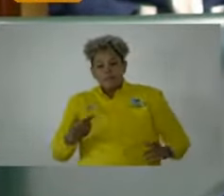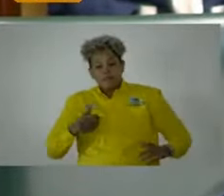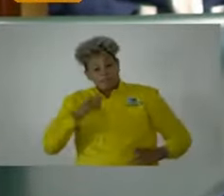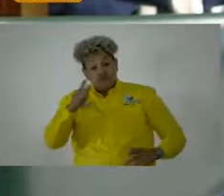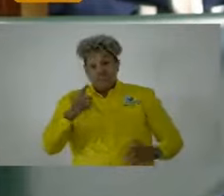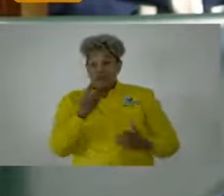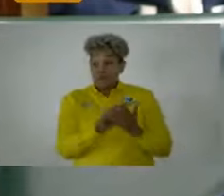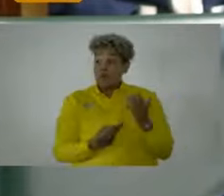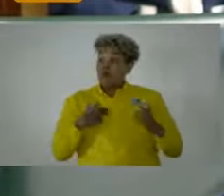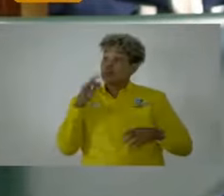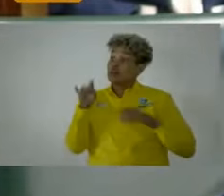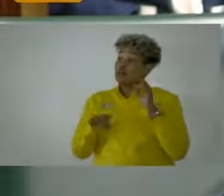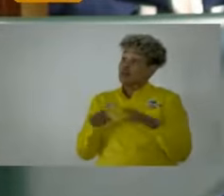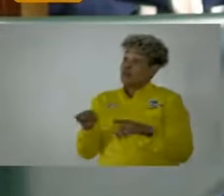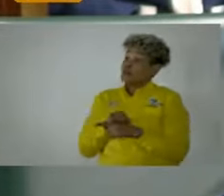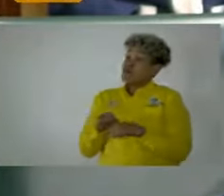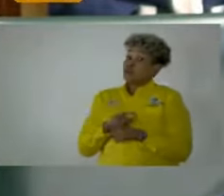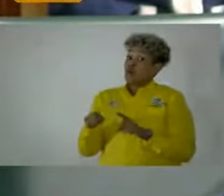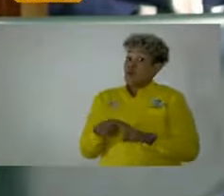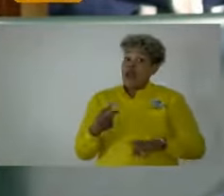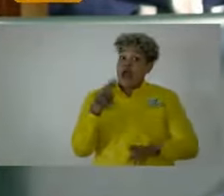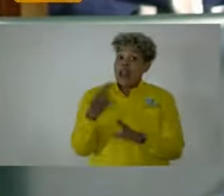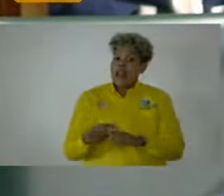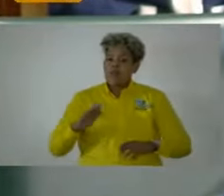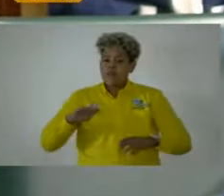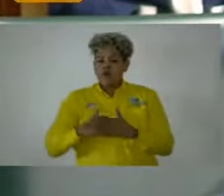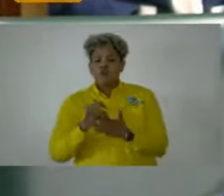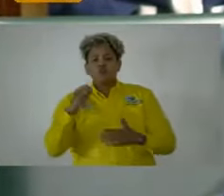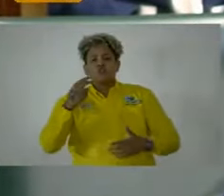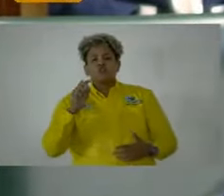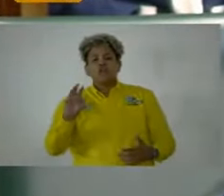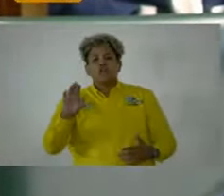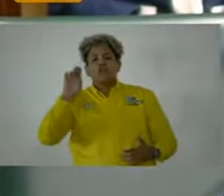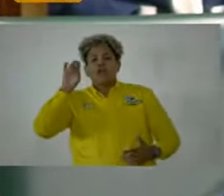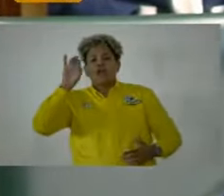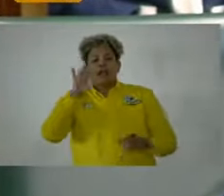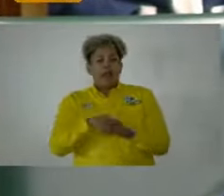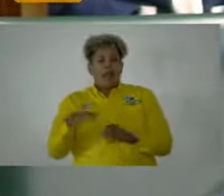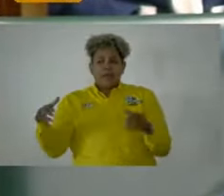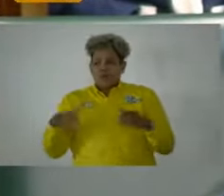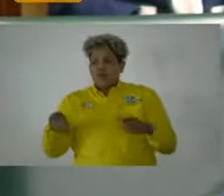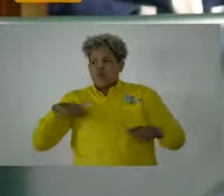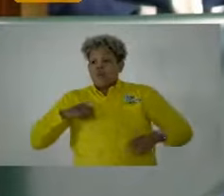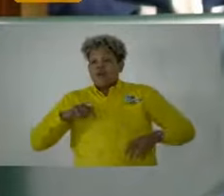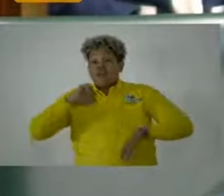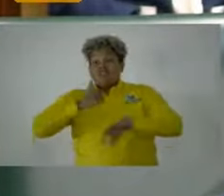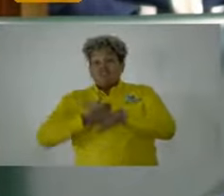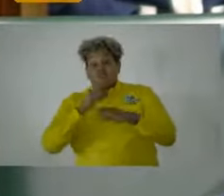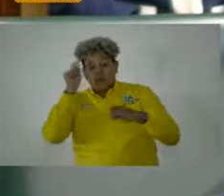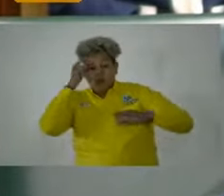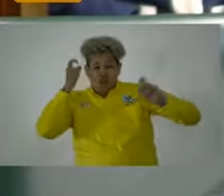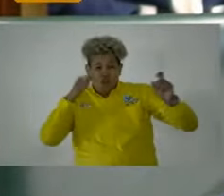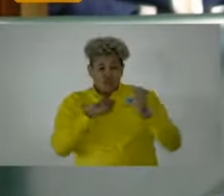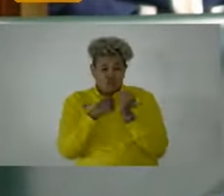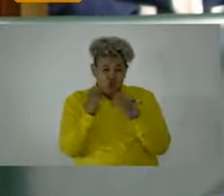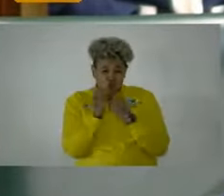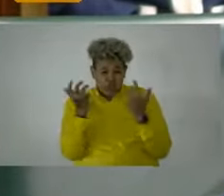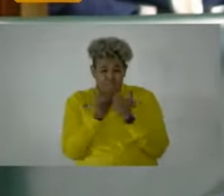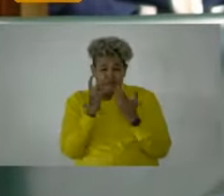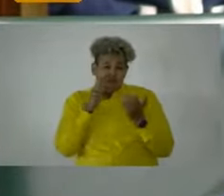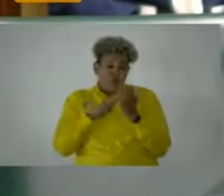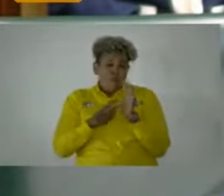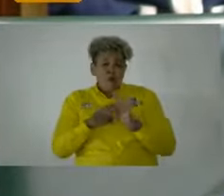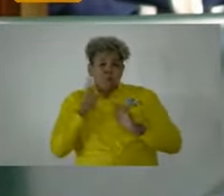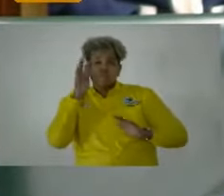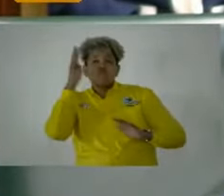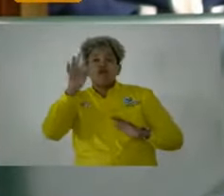was both tactical and practical when I named our new shadow cabinet. I designed a governance structure that is fit for purpose, creating